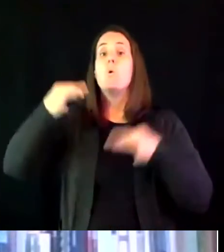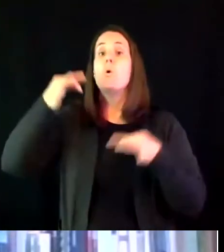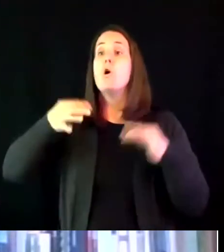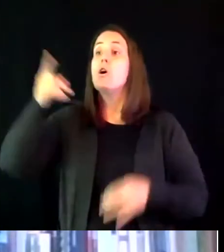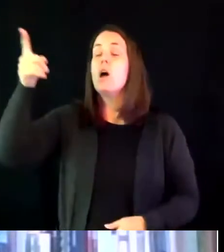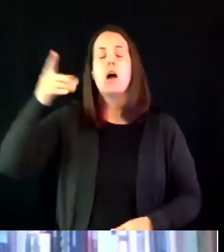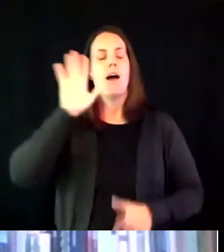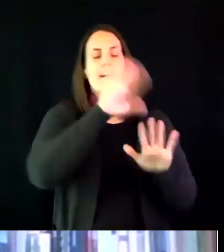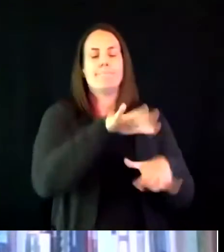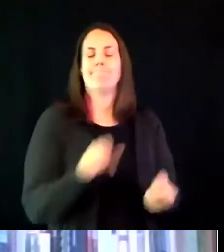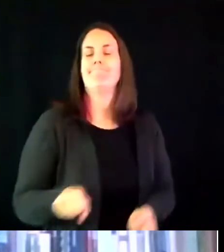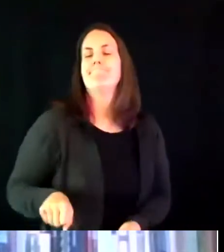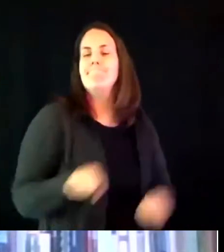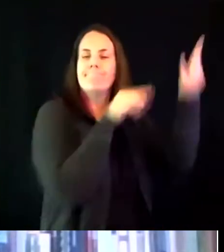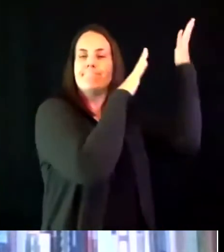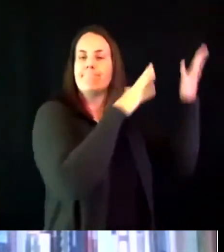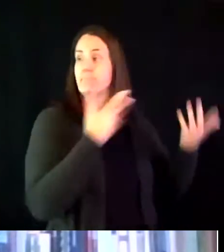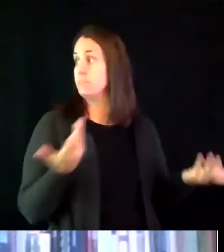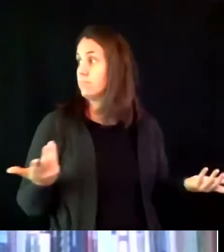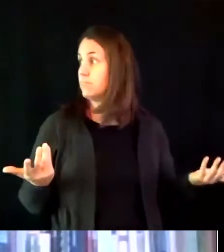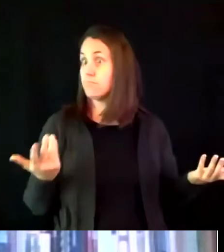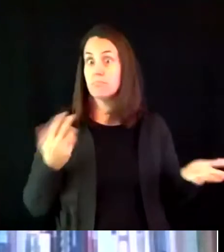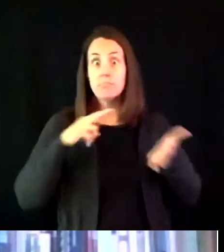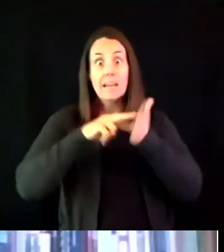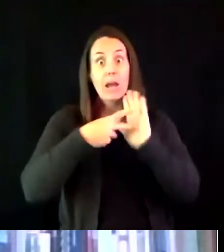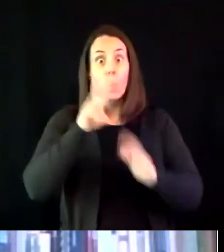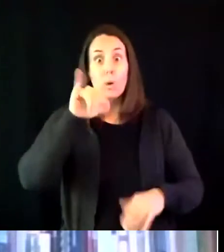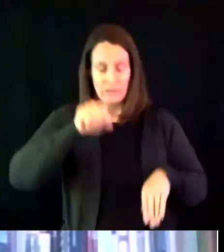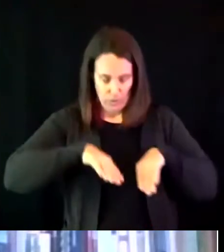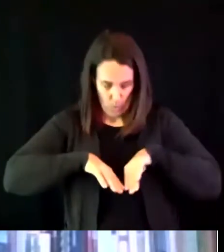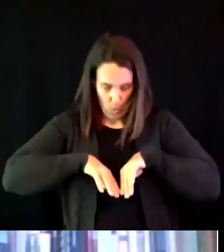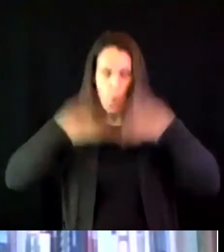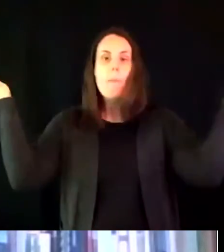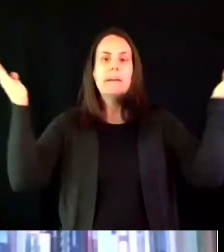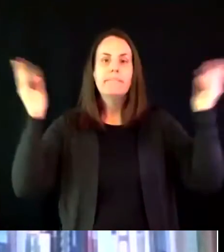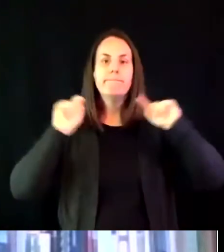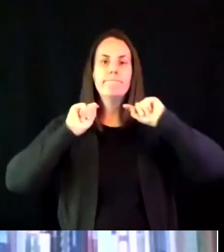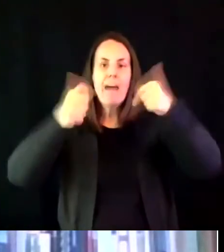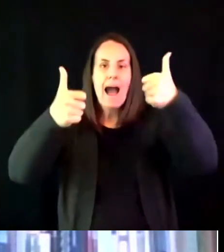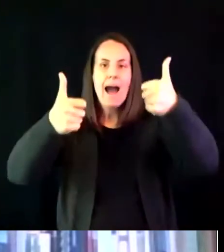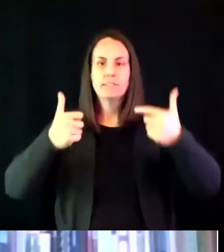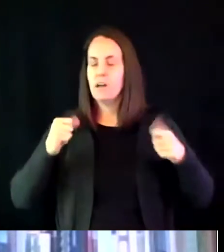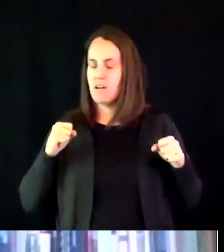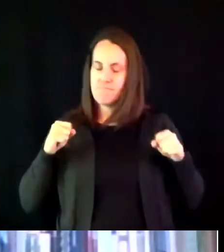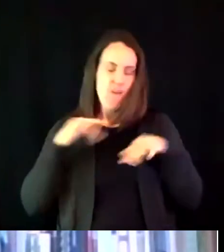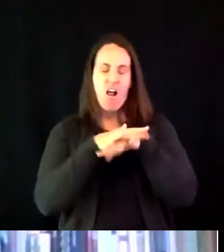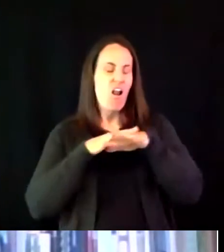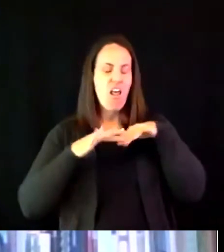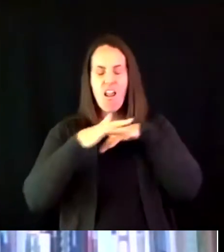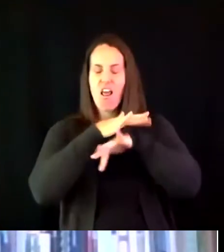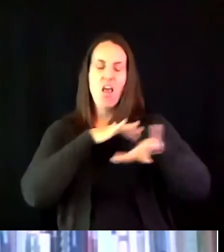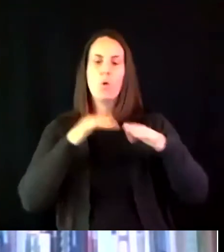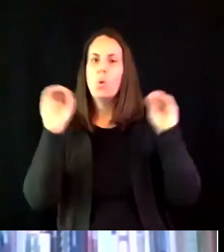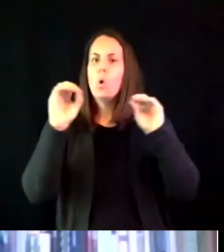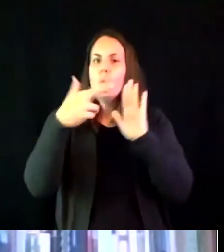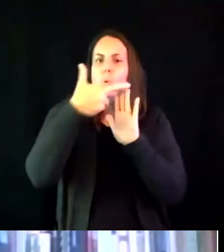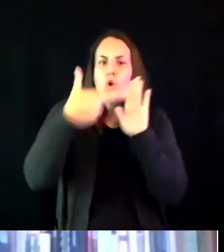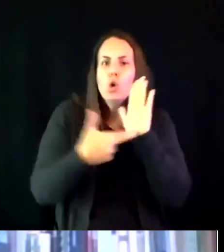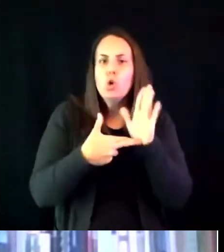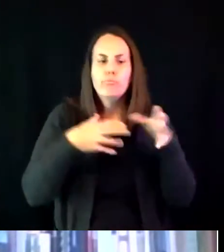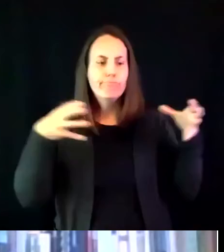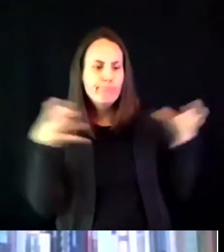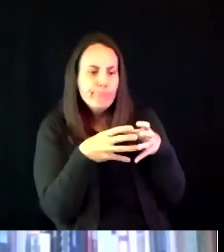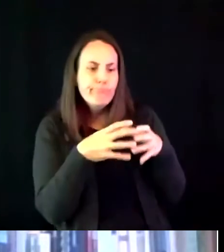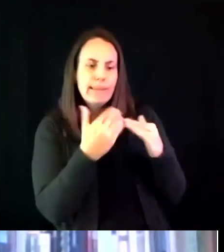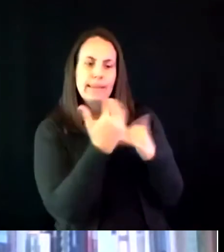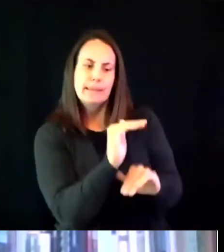few restrictions in place around gathering or limitations on gathering, except in a few localities